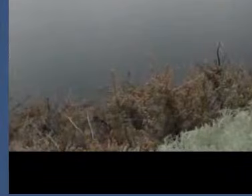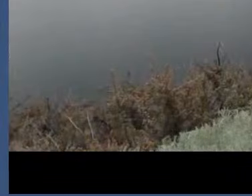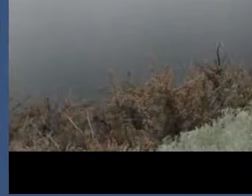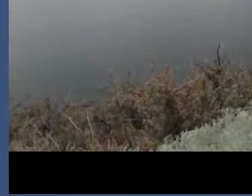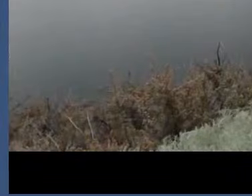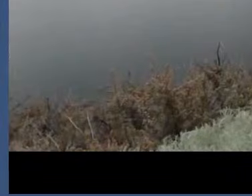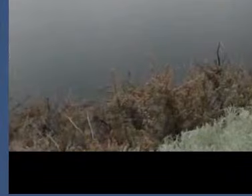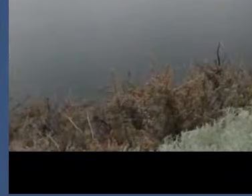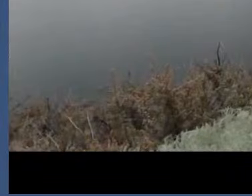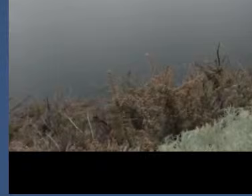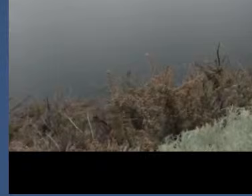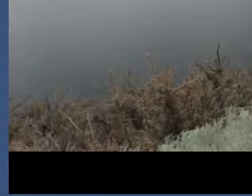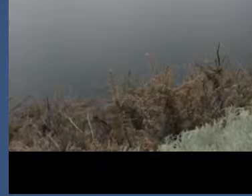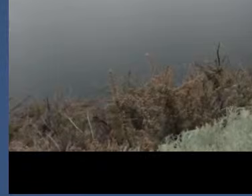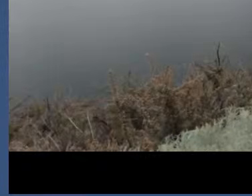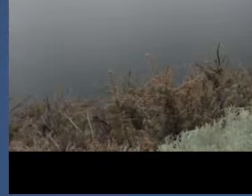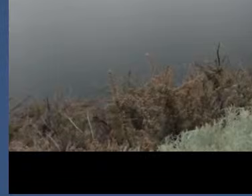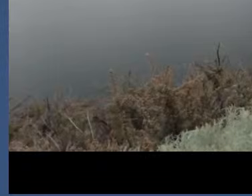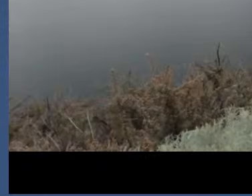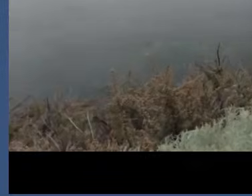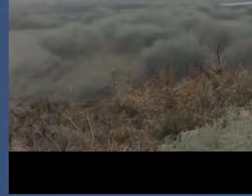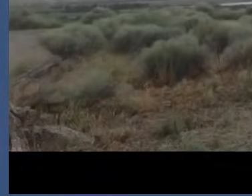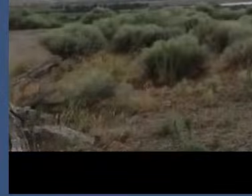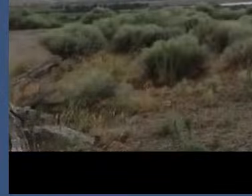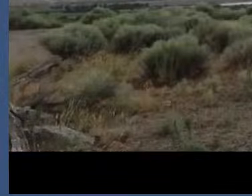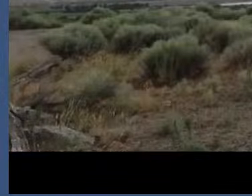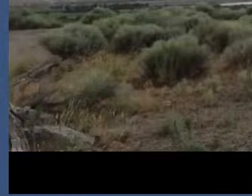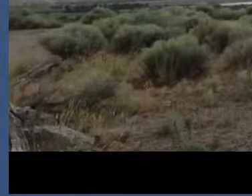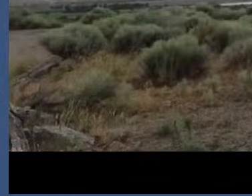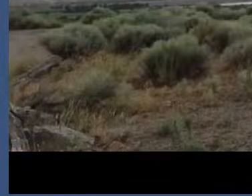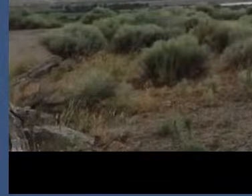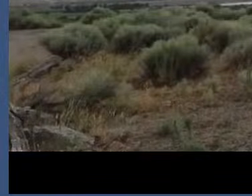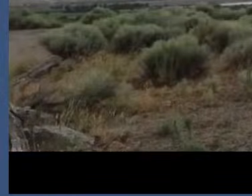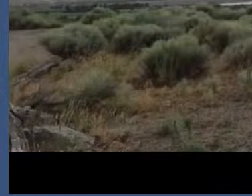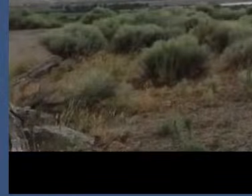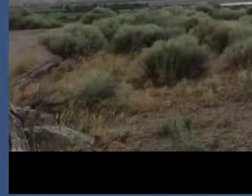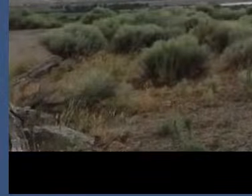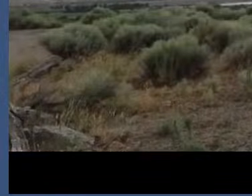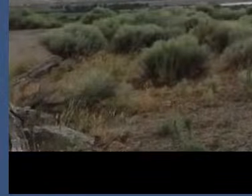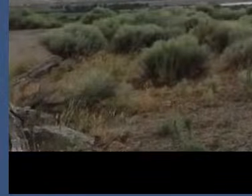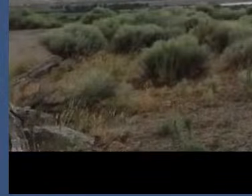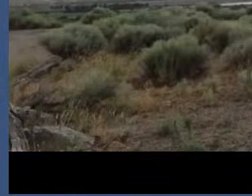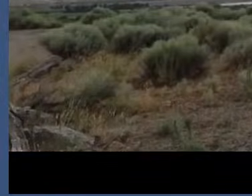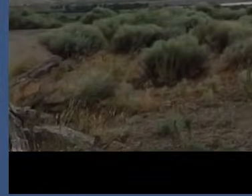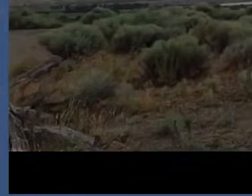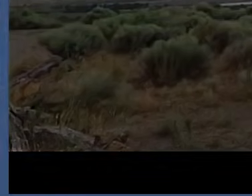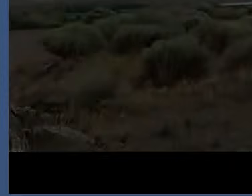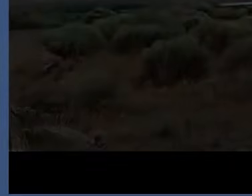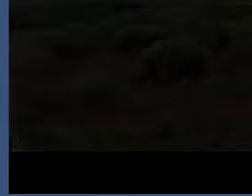Today we're on the shores of the mighty Columbia River near the town of Brewster, Washington.